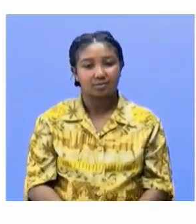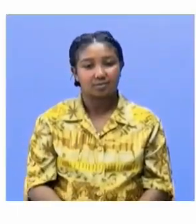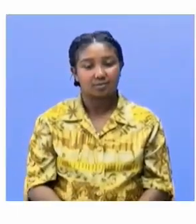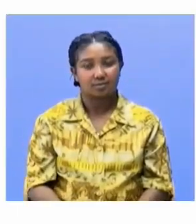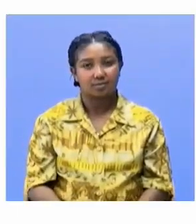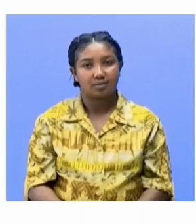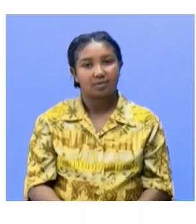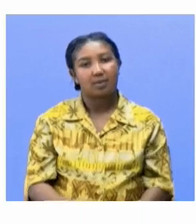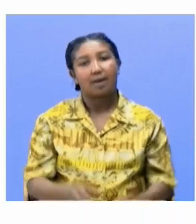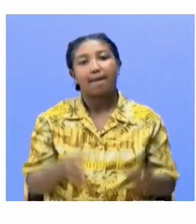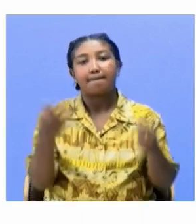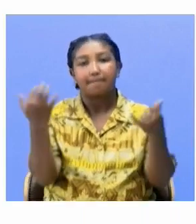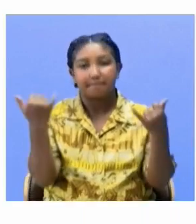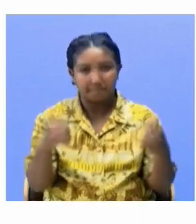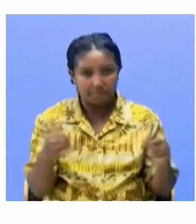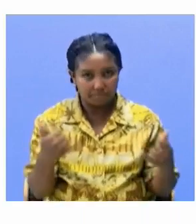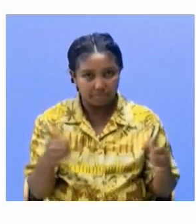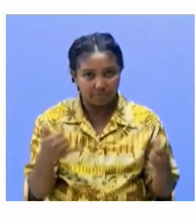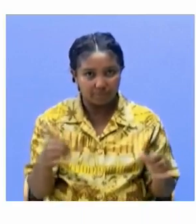play